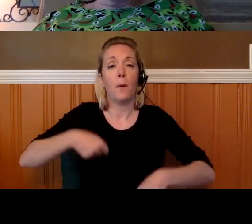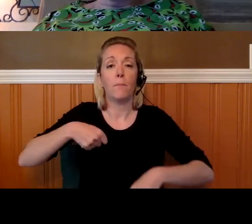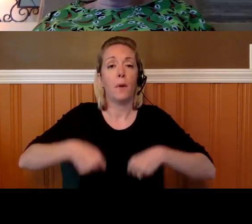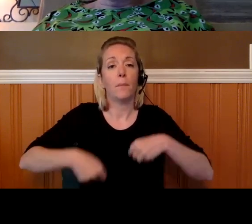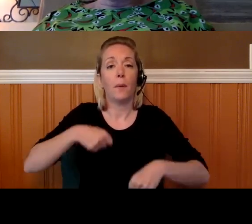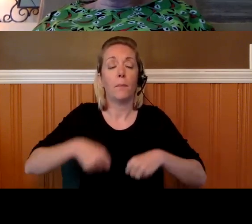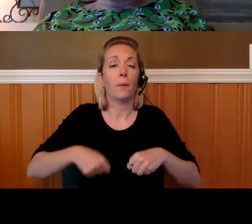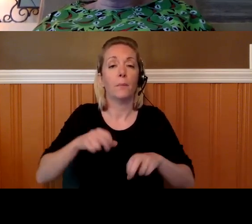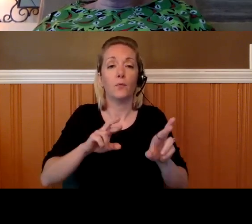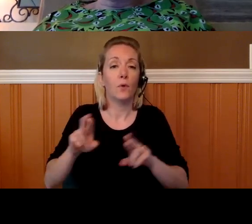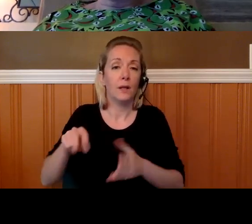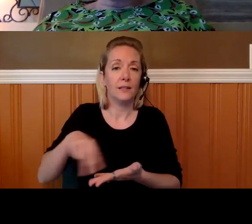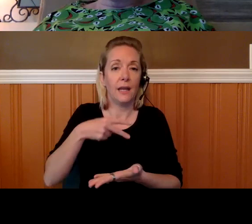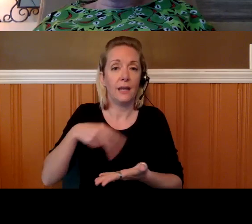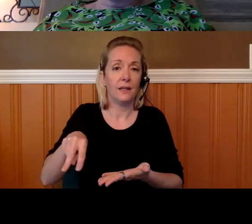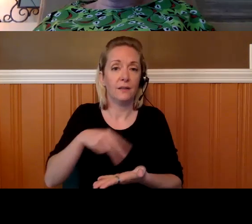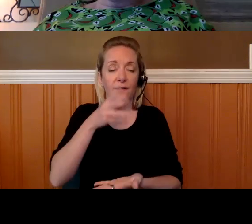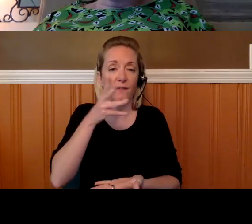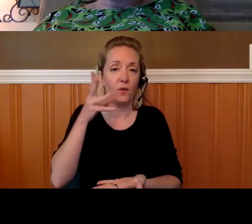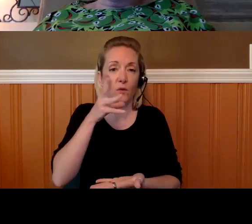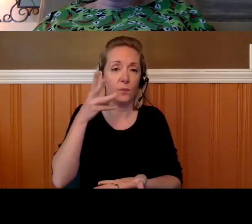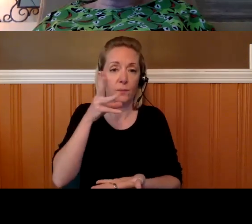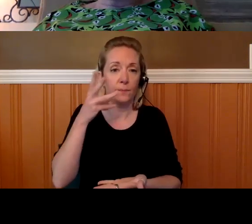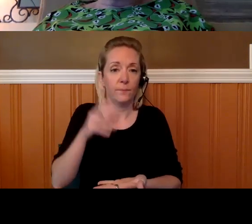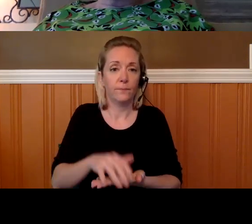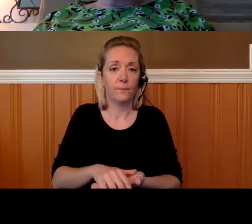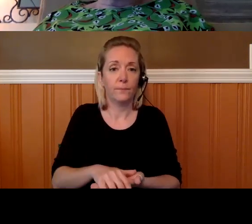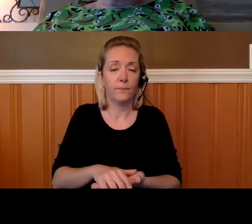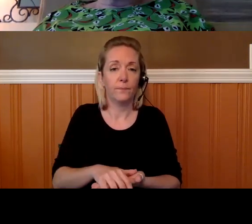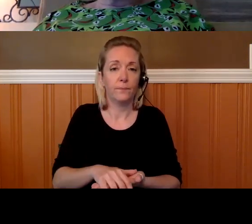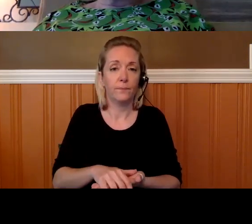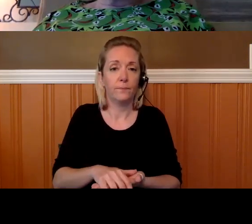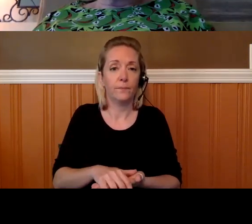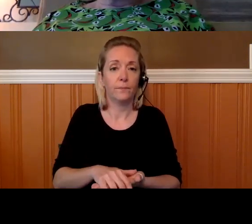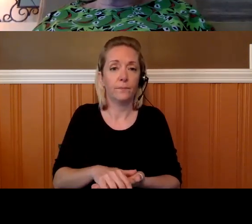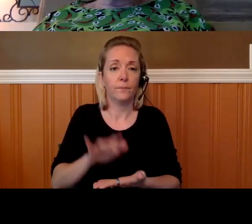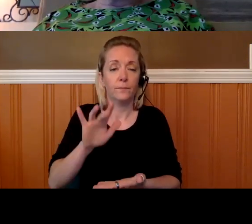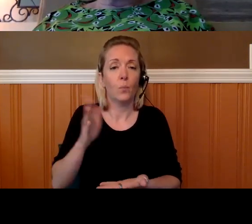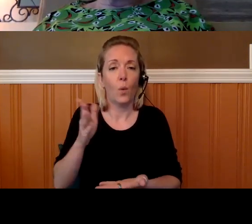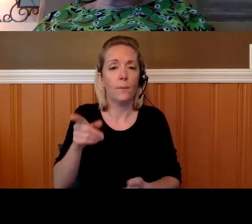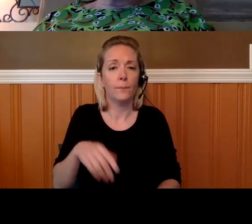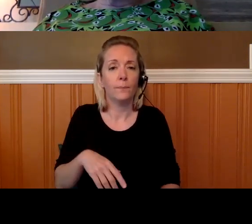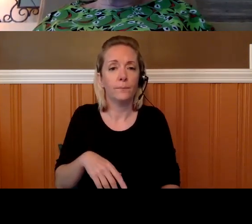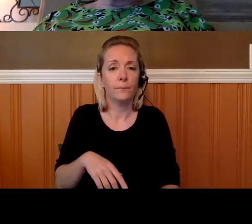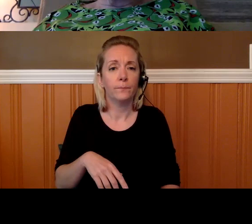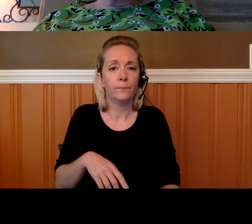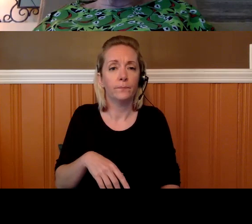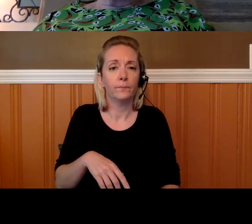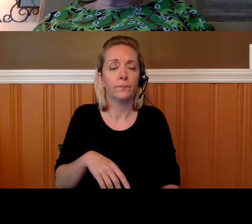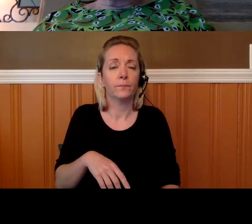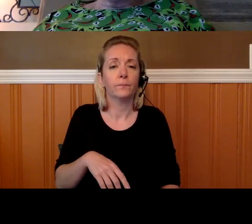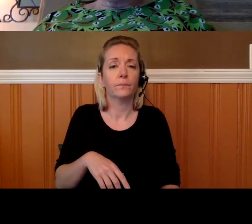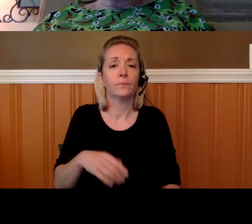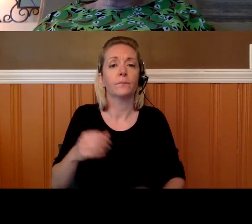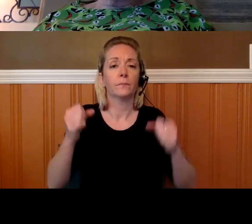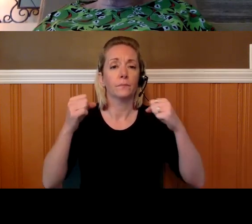a barnyard dance. Bow to the, no, you do it. Good girl. Bow to